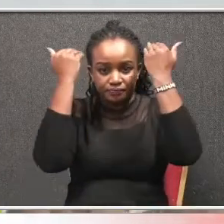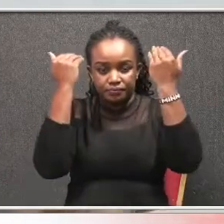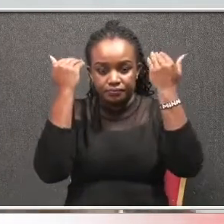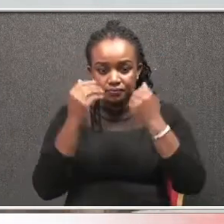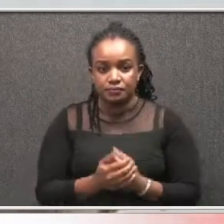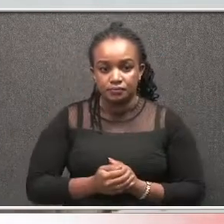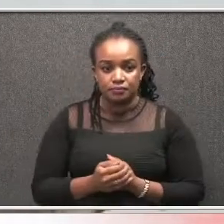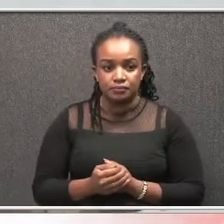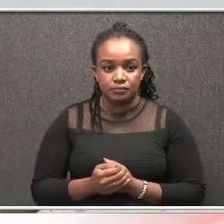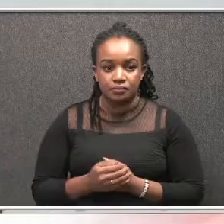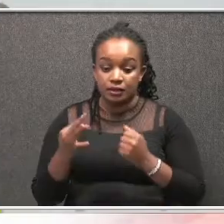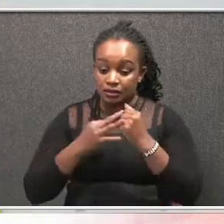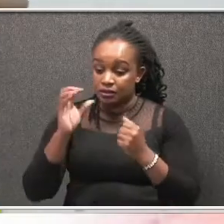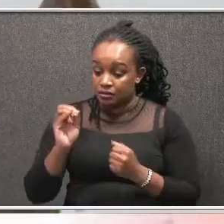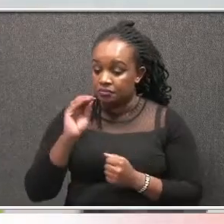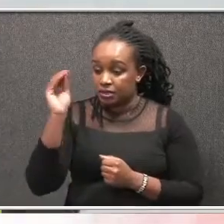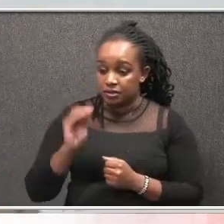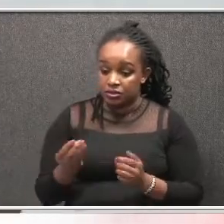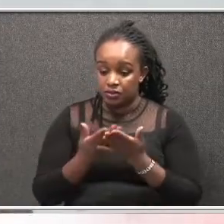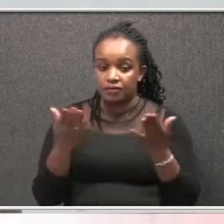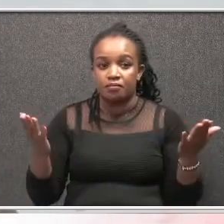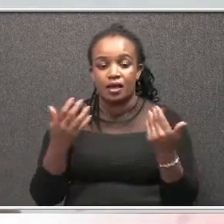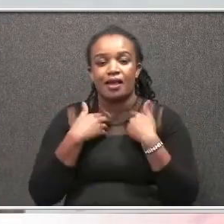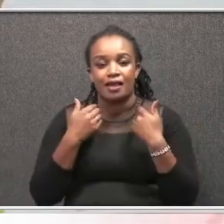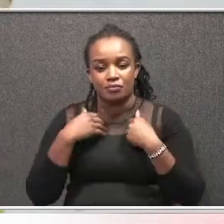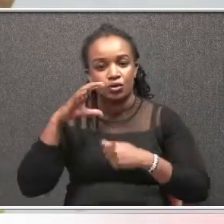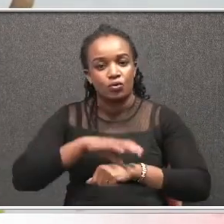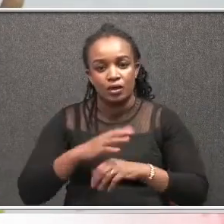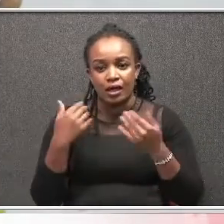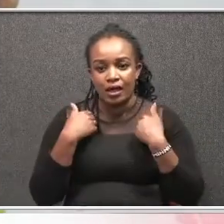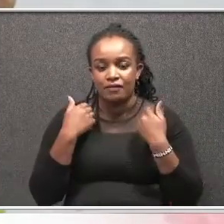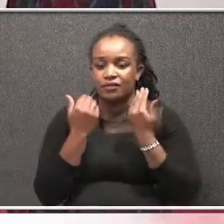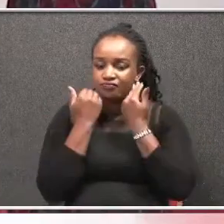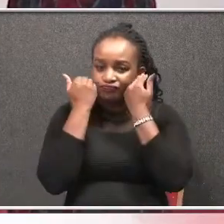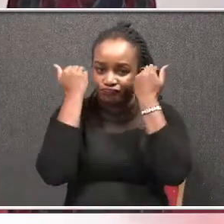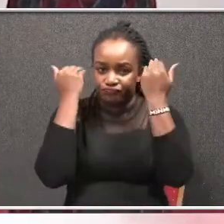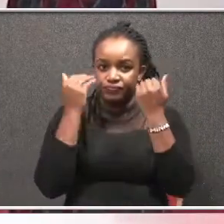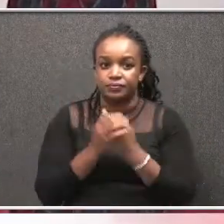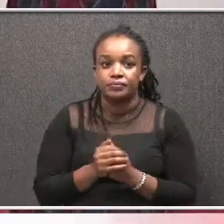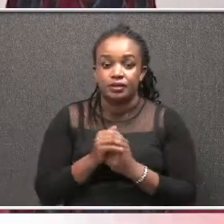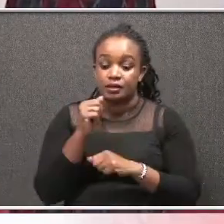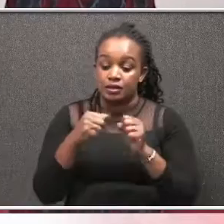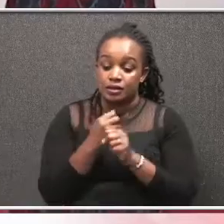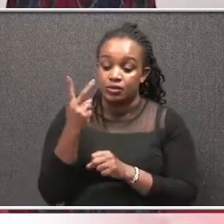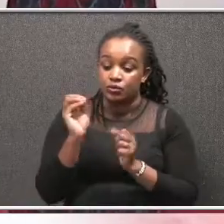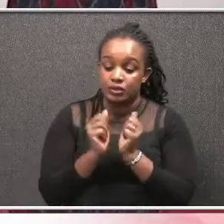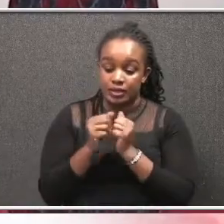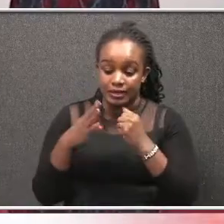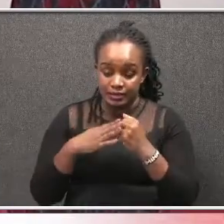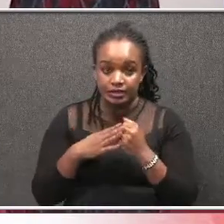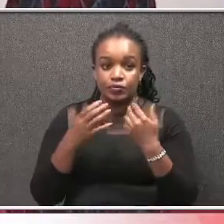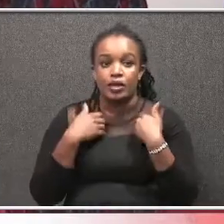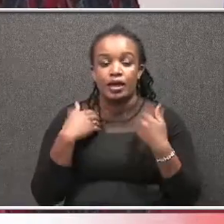of them had been diagnosed with depression. 4%. In 2019, a task force